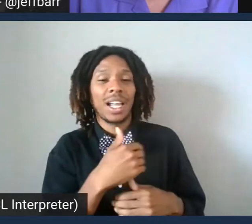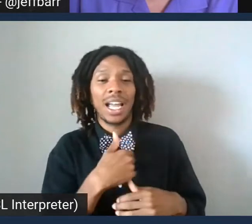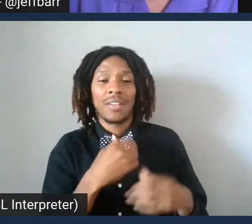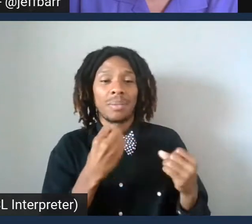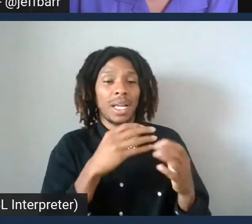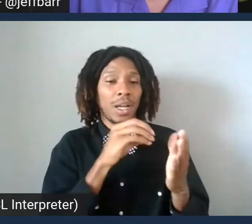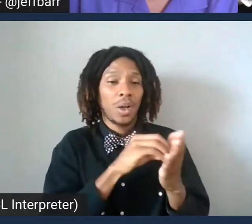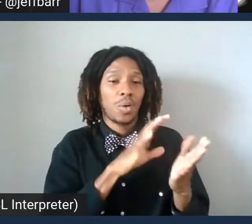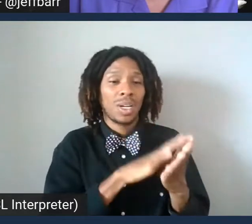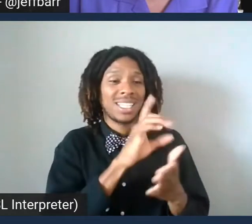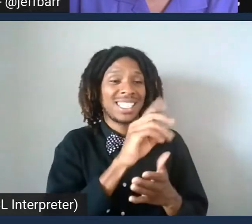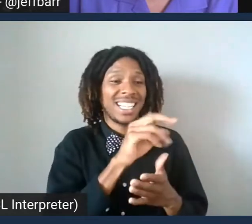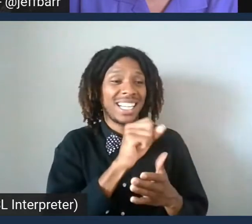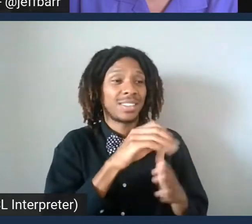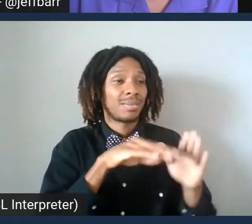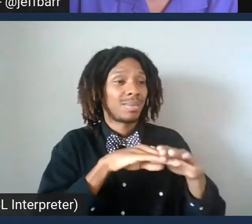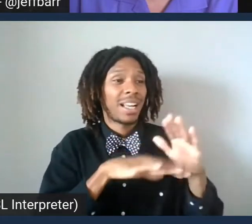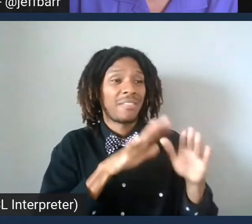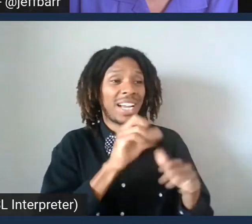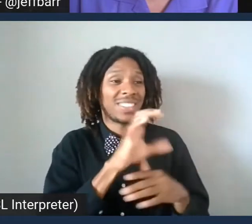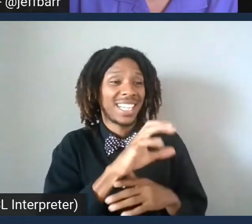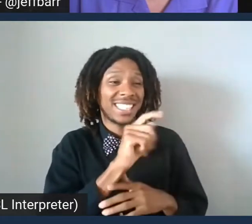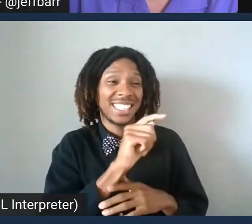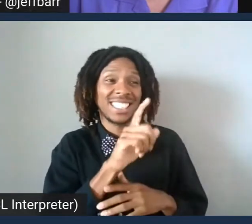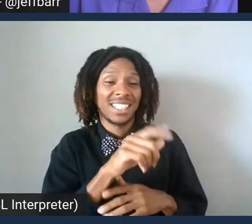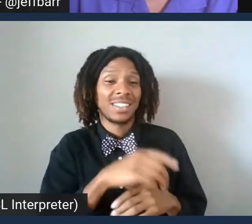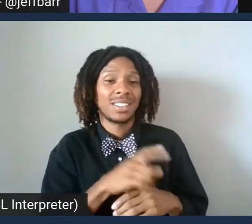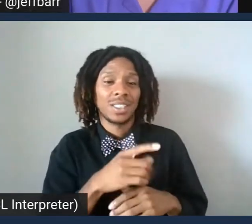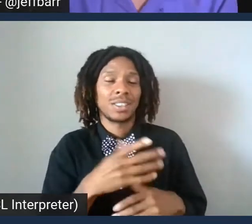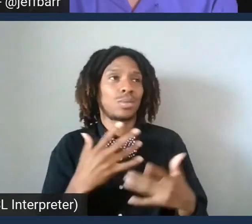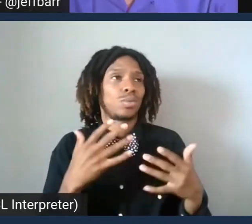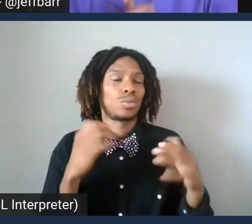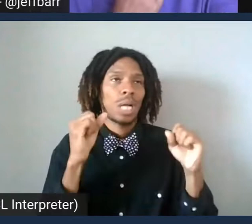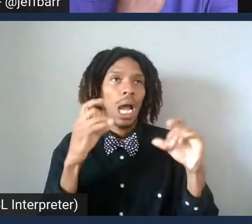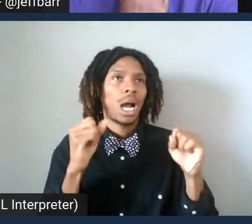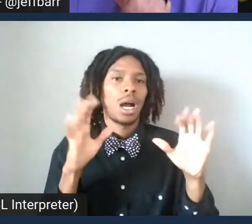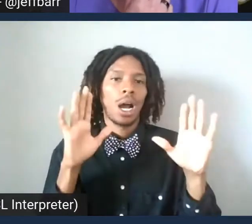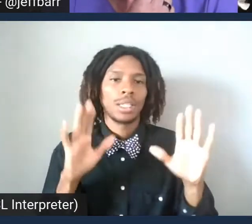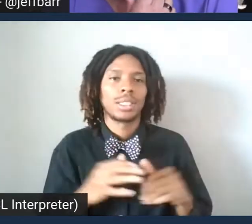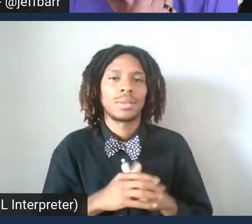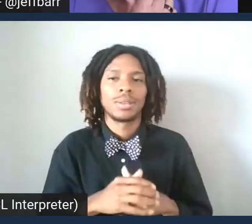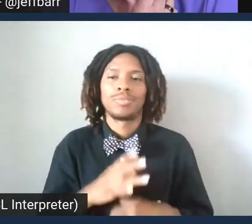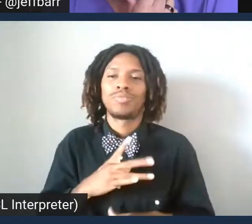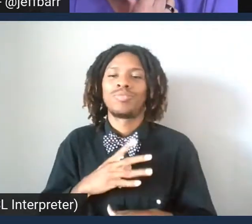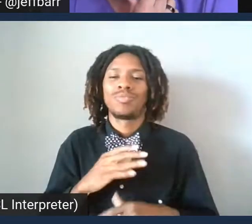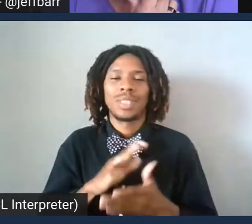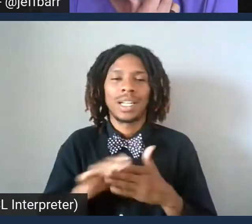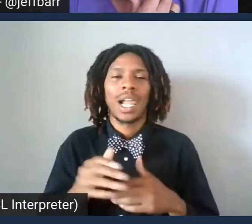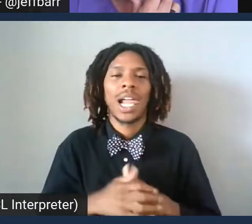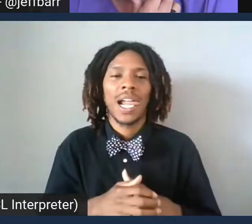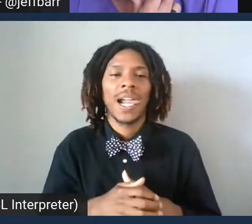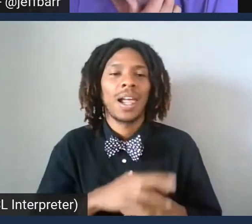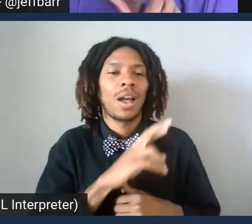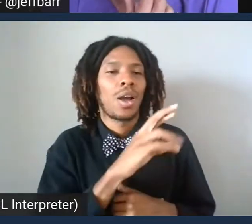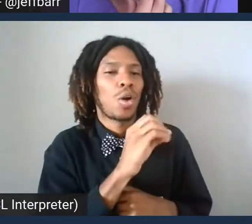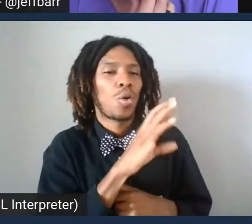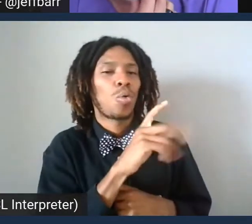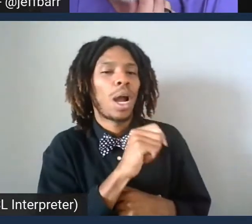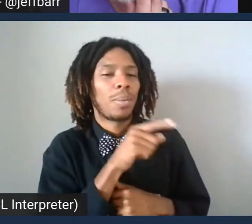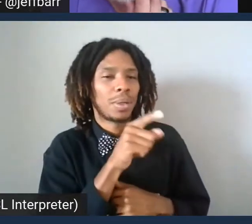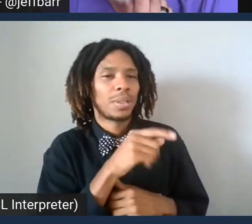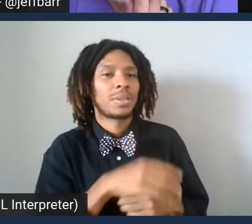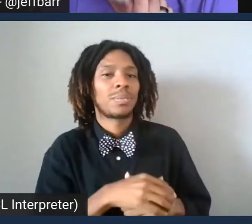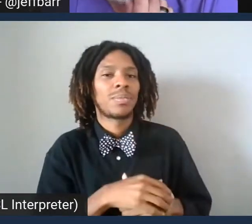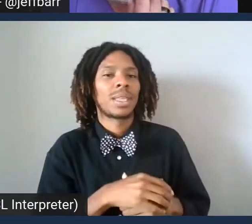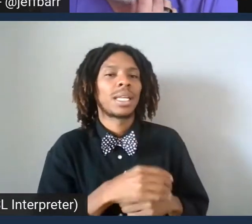are actually 5-second TTL. So yeah, this is really awesome. Very nice. Yeah. So if